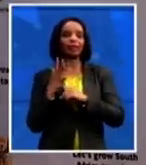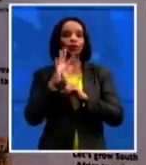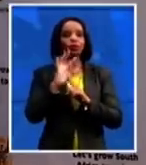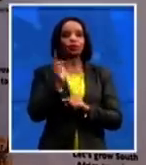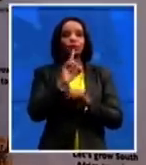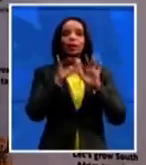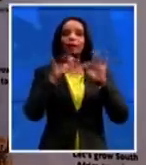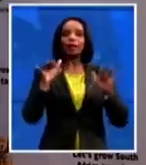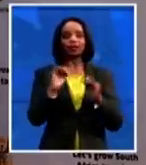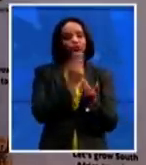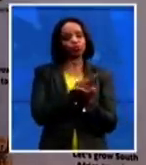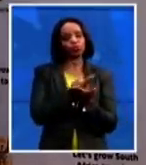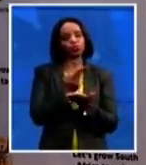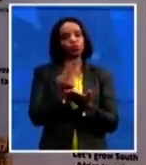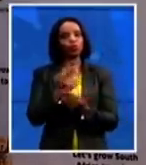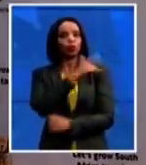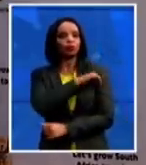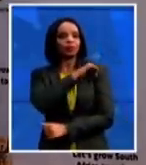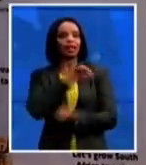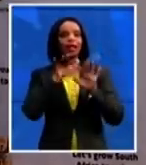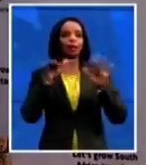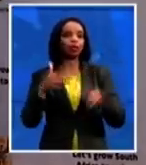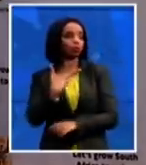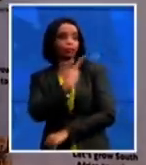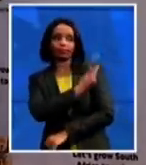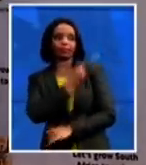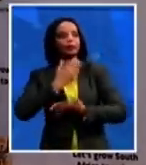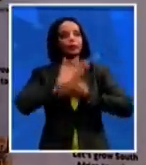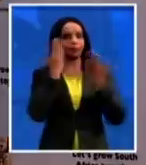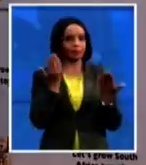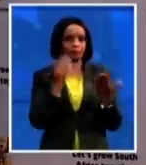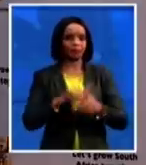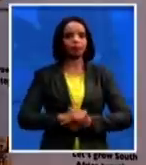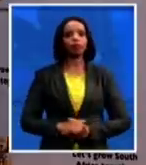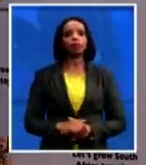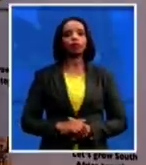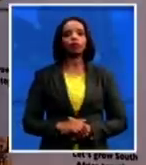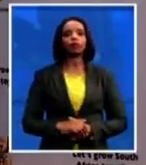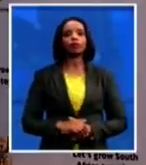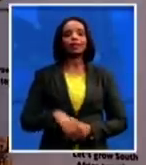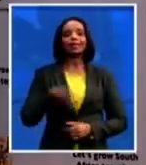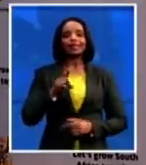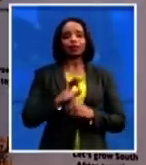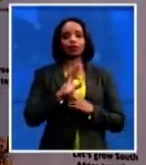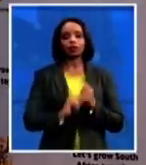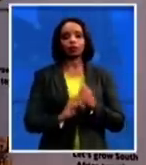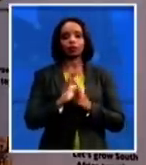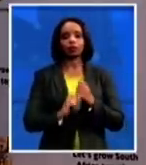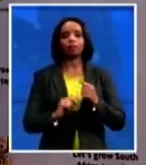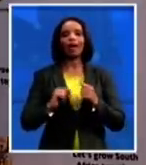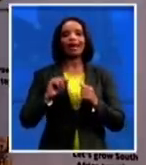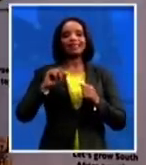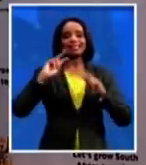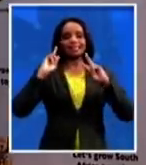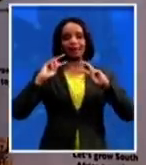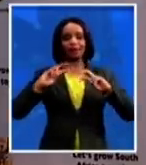not vaccinated. On the quarterly labor force survey, government remains resolute in